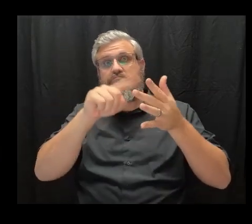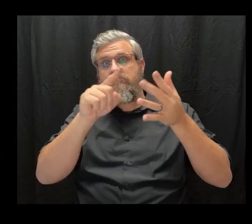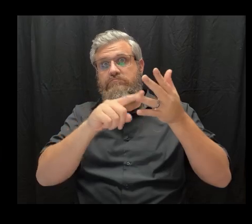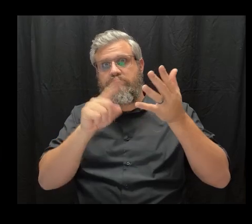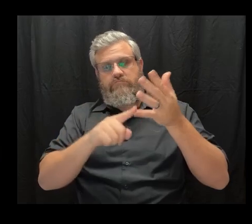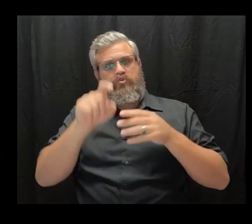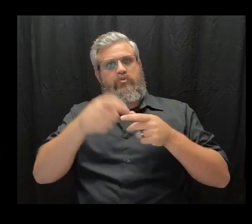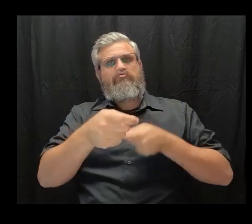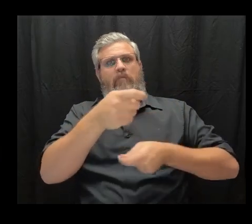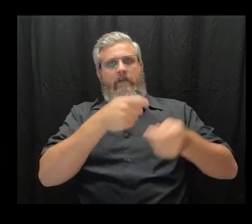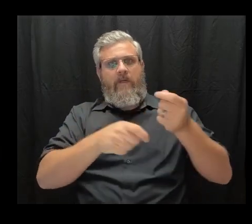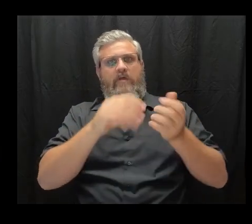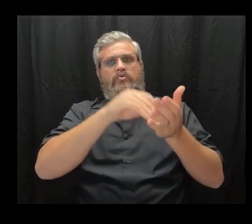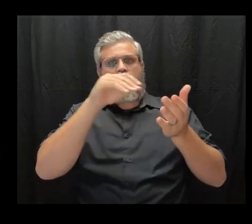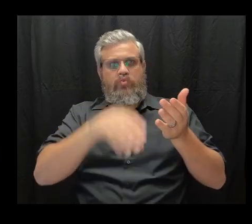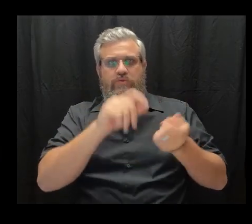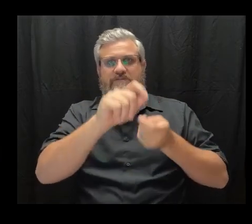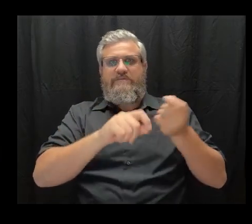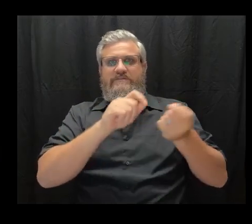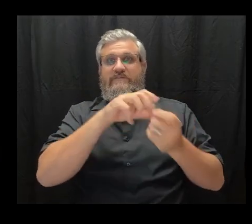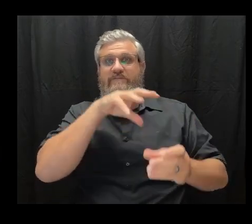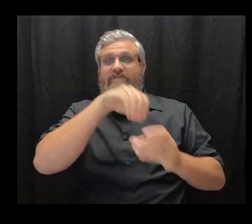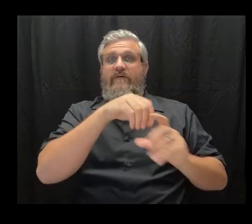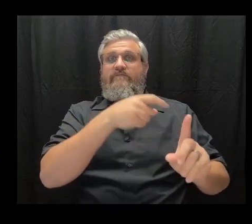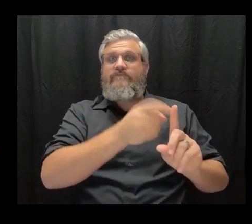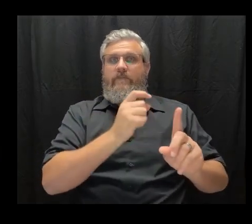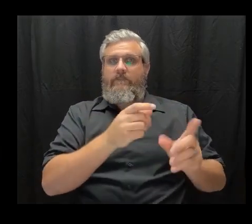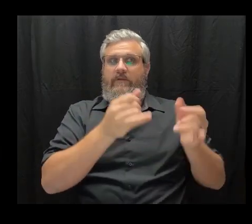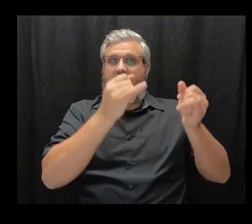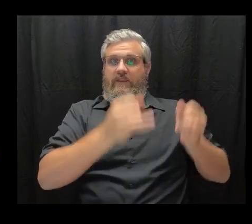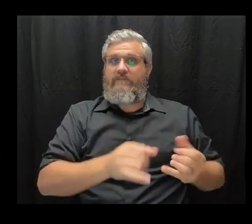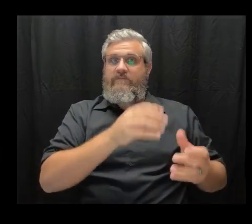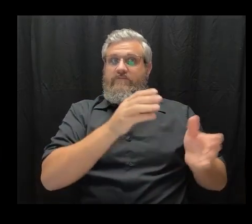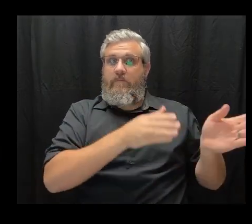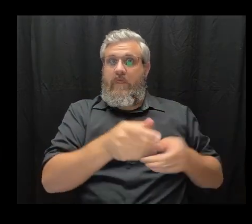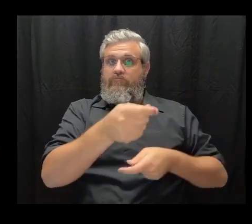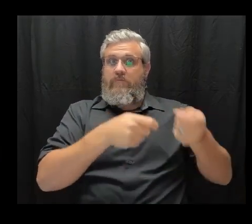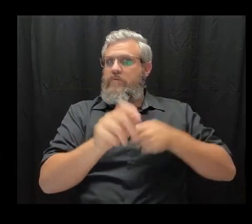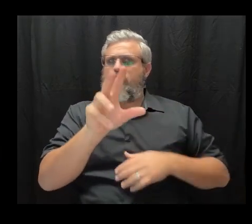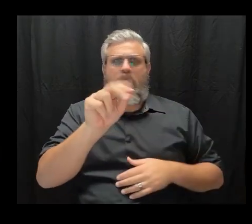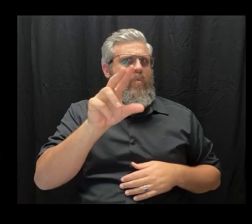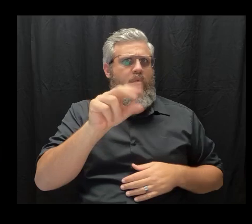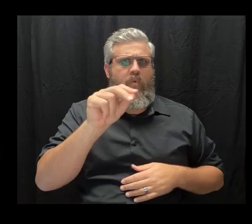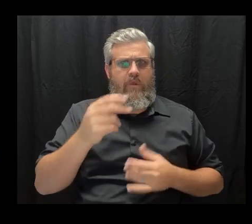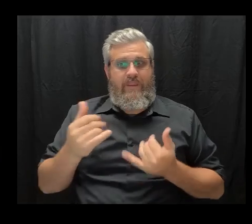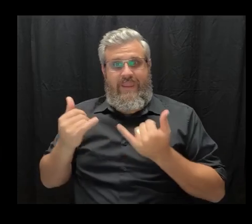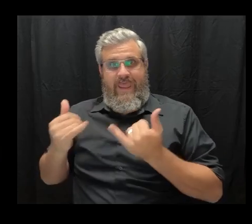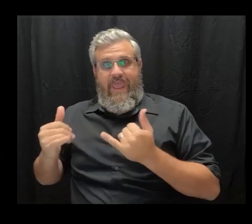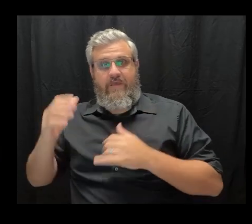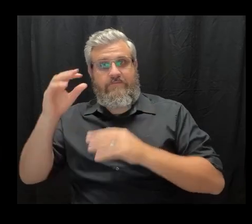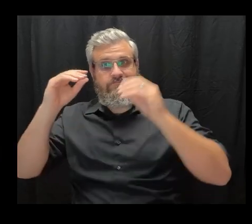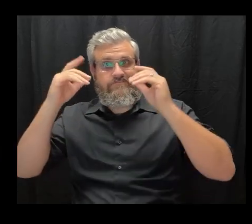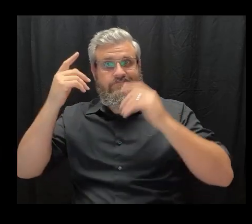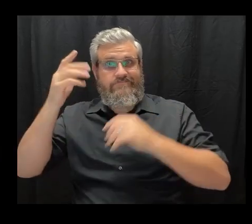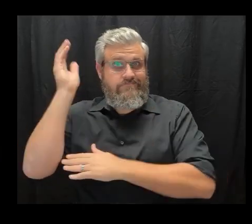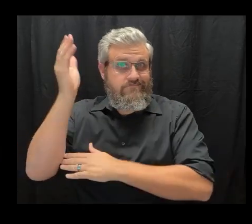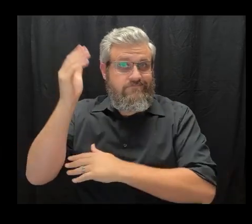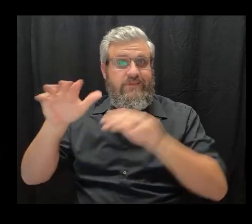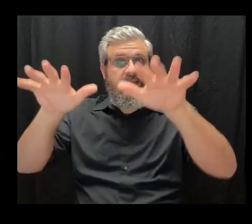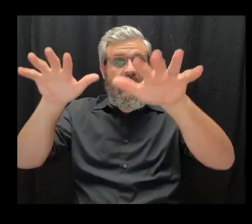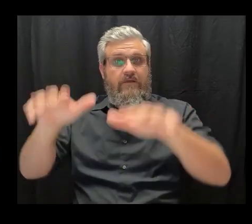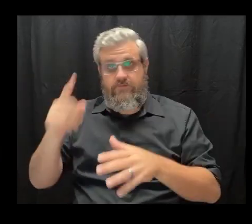interventions outlined in individual plans. Instead, these de-escalation strategies can be applied throughout the